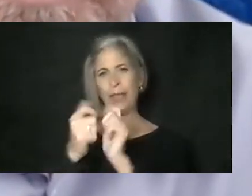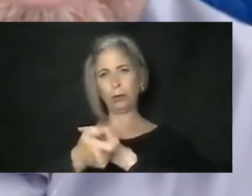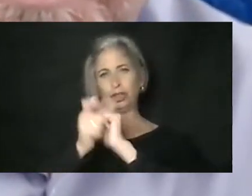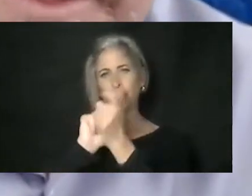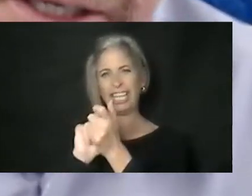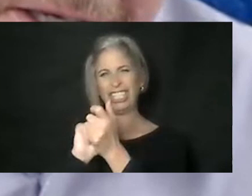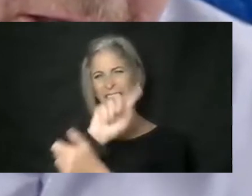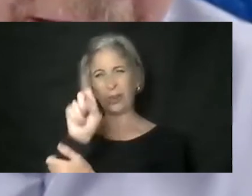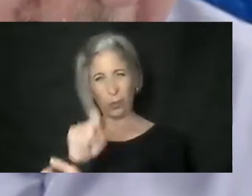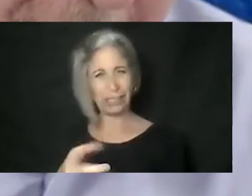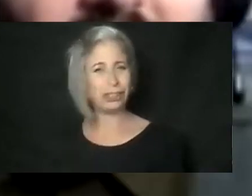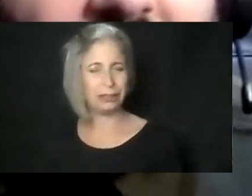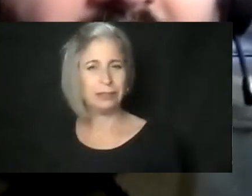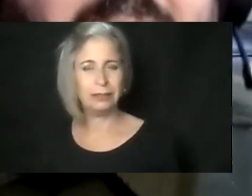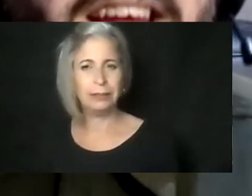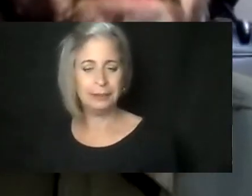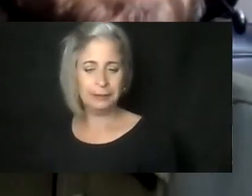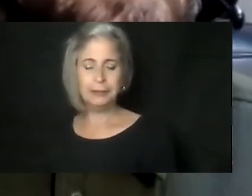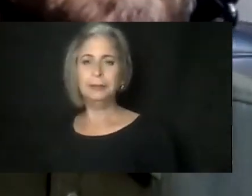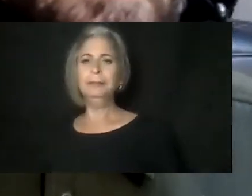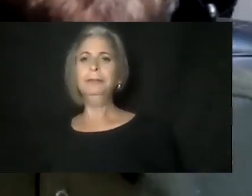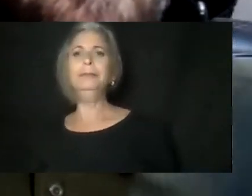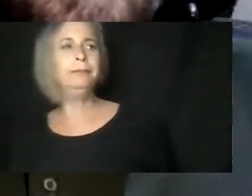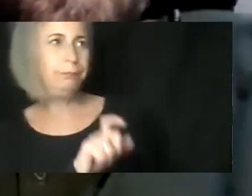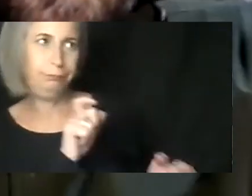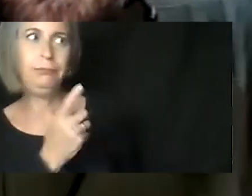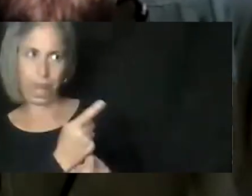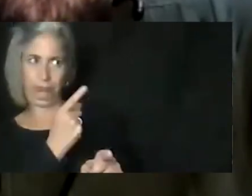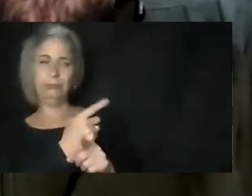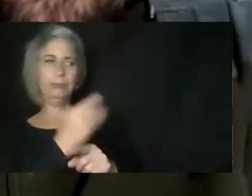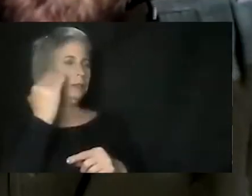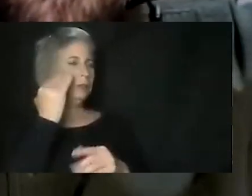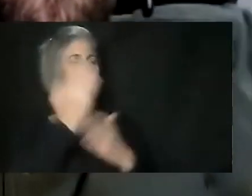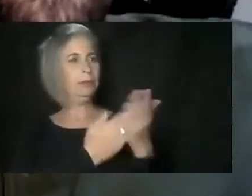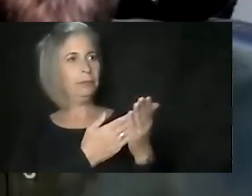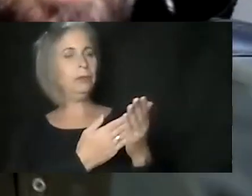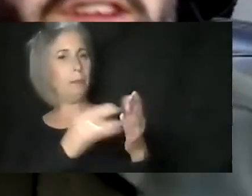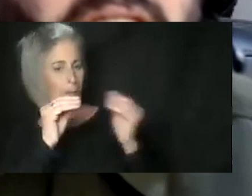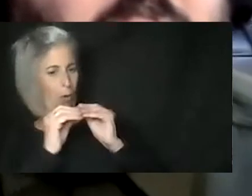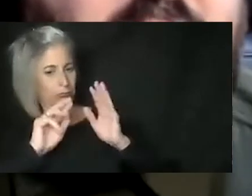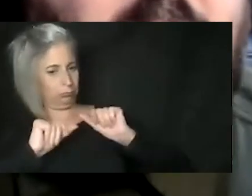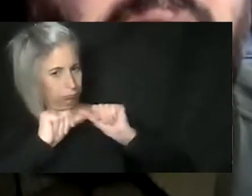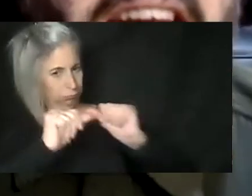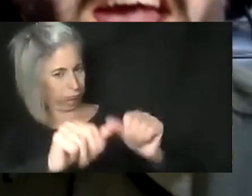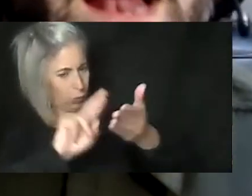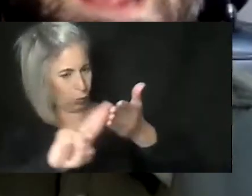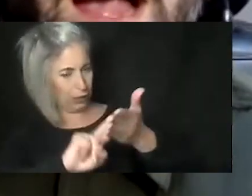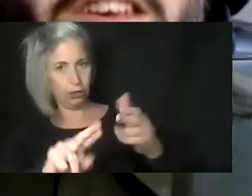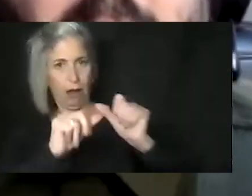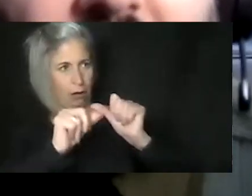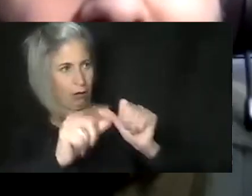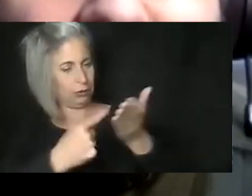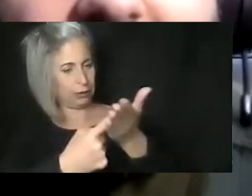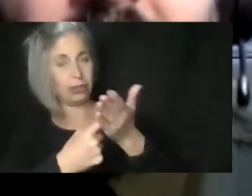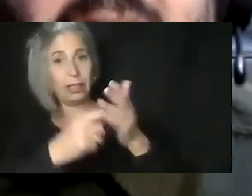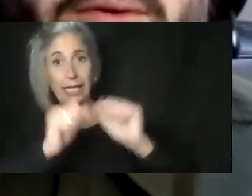spirit of the questions. Exactly. And I know there's been some ongoing research and some ongoing discussion about like can